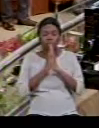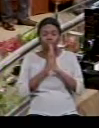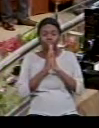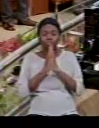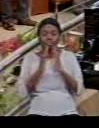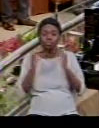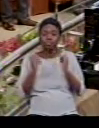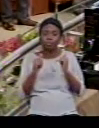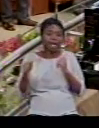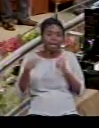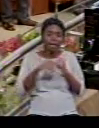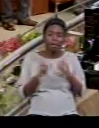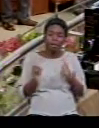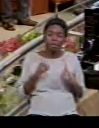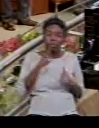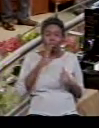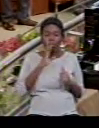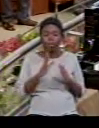Wherever you